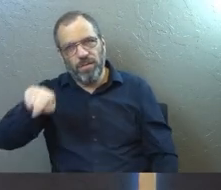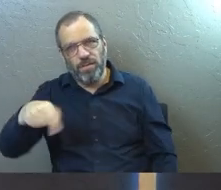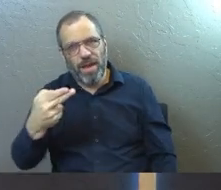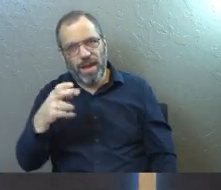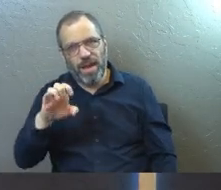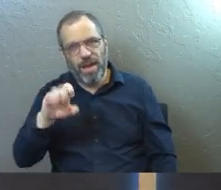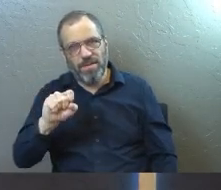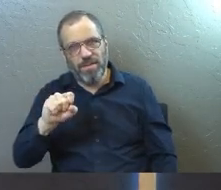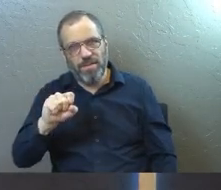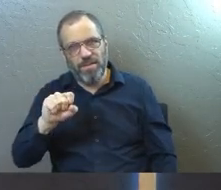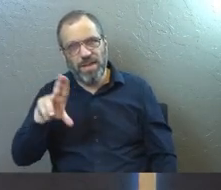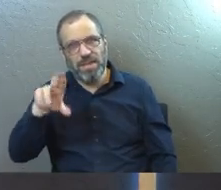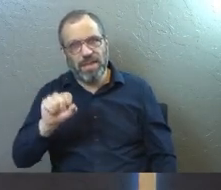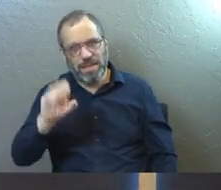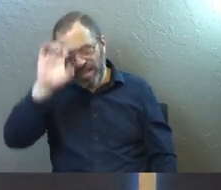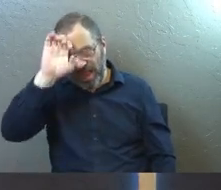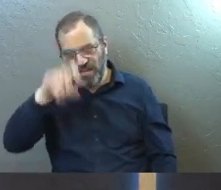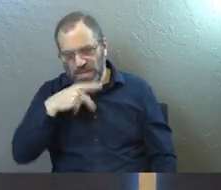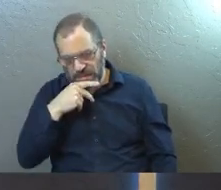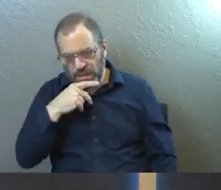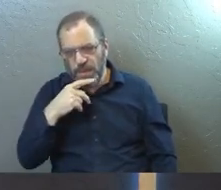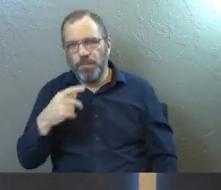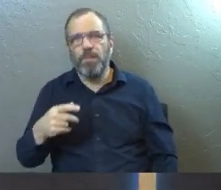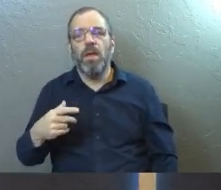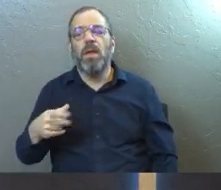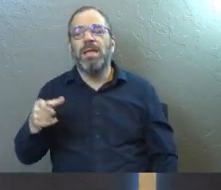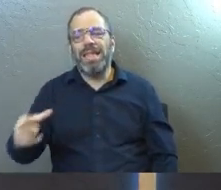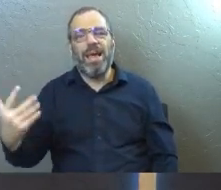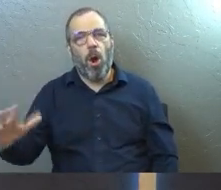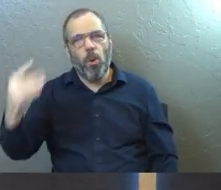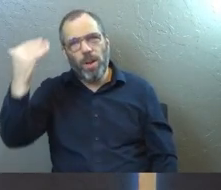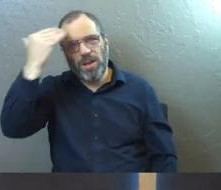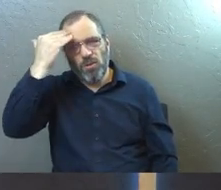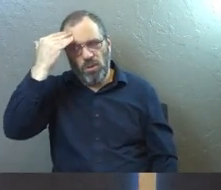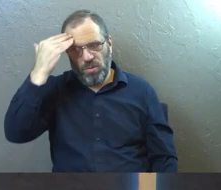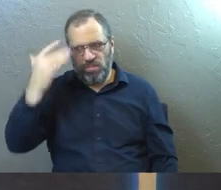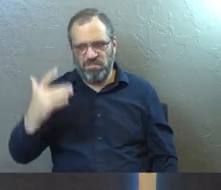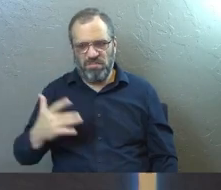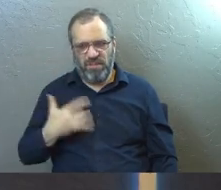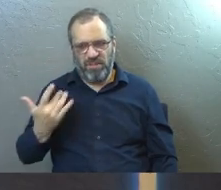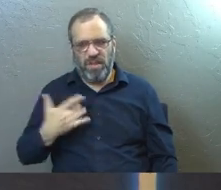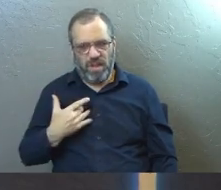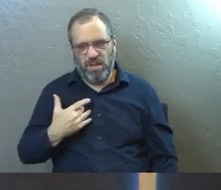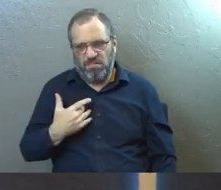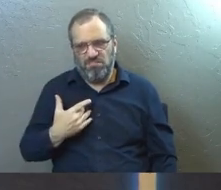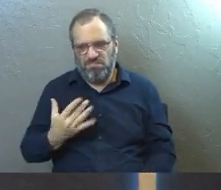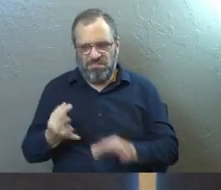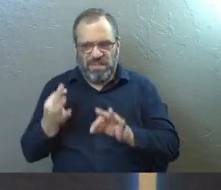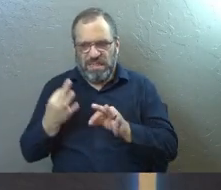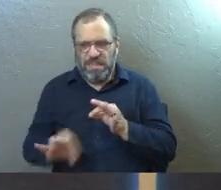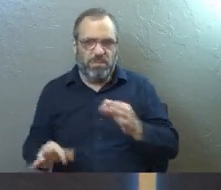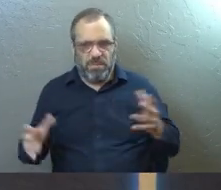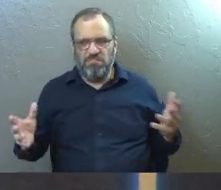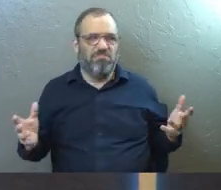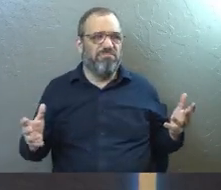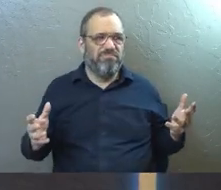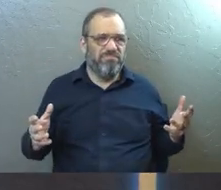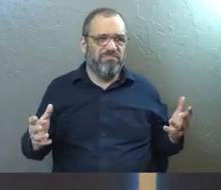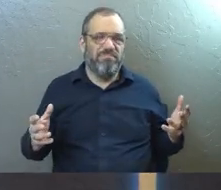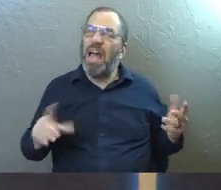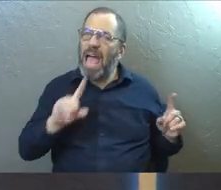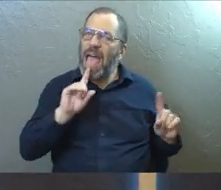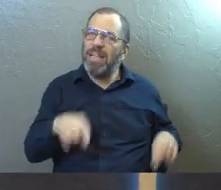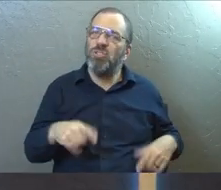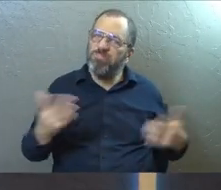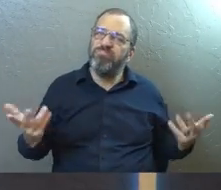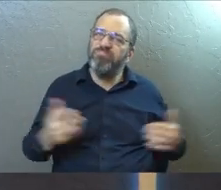that? Why does he take the time to remind them of things that they already knew and things that feel honestly kind of just straightforward and simple? I think there's an answer